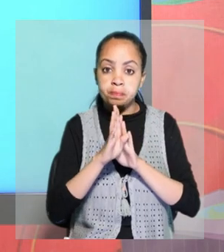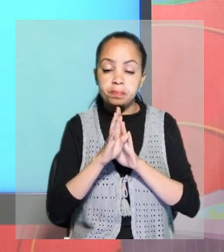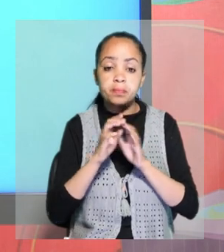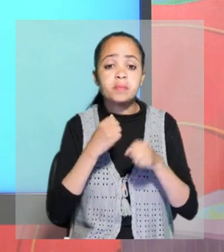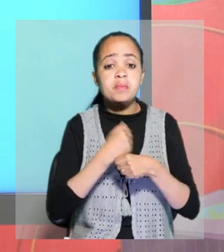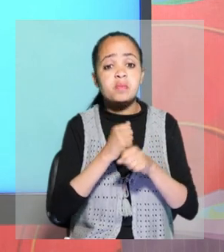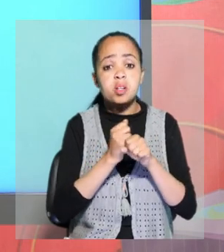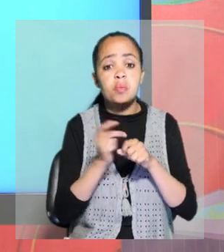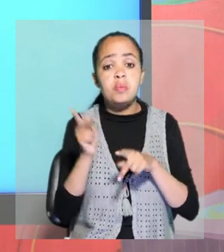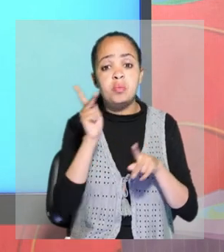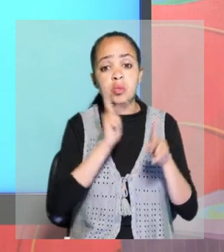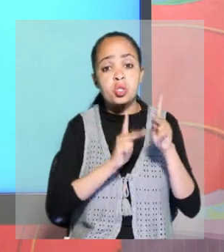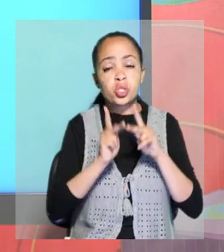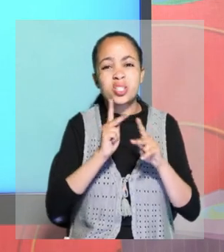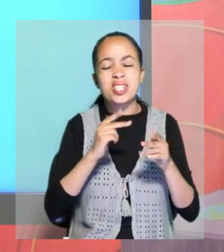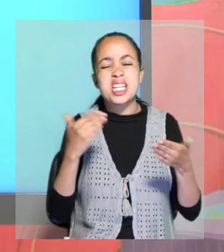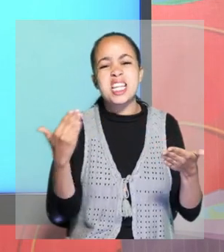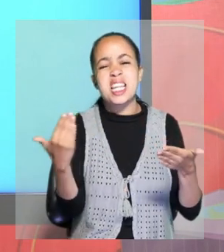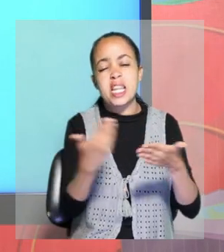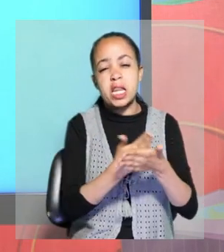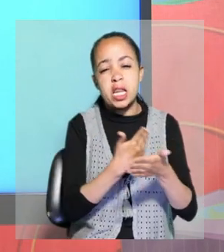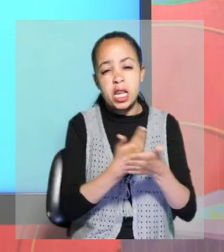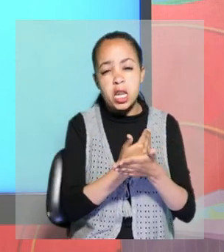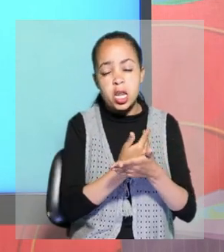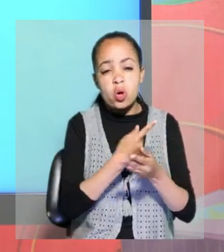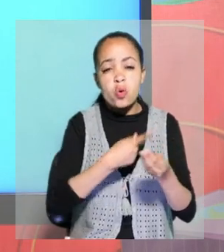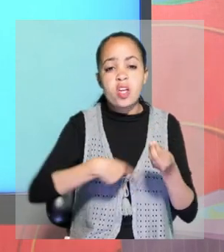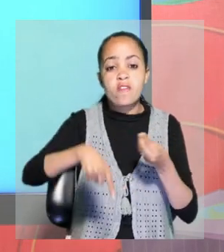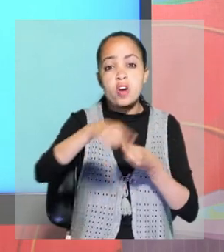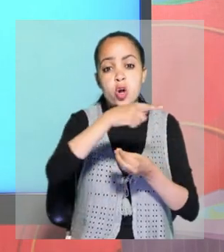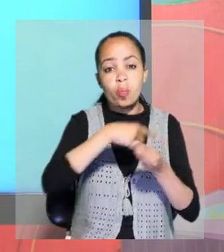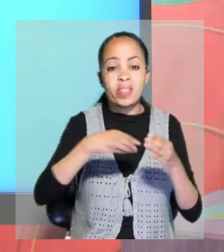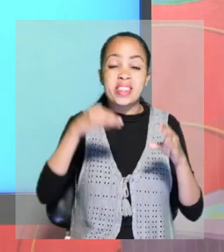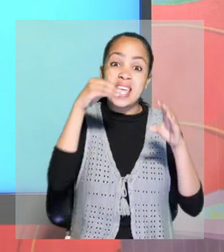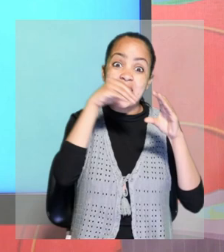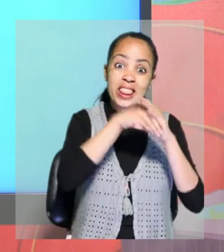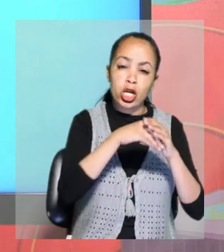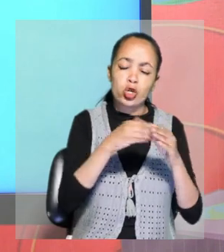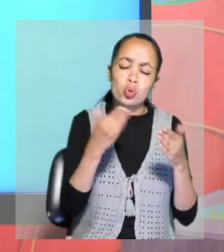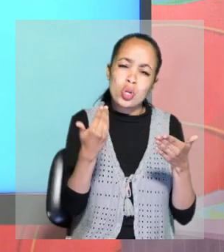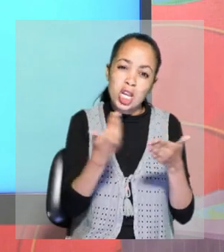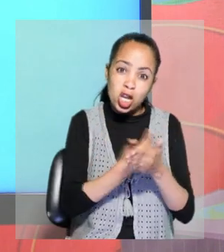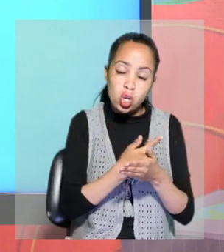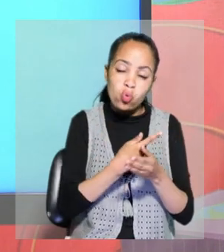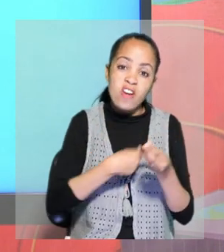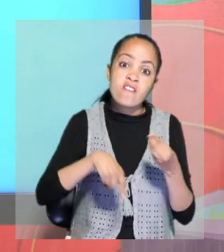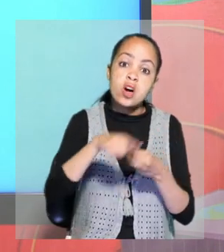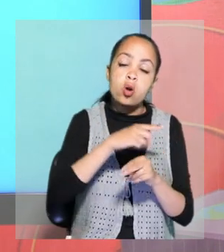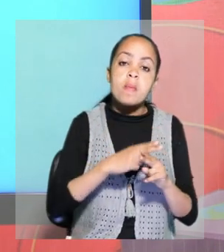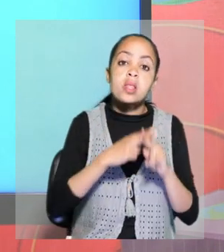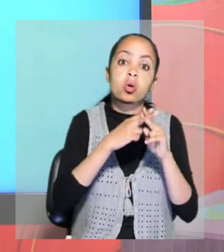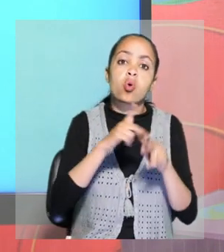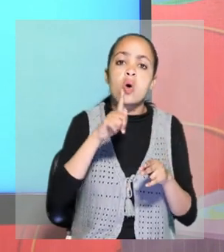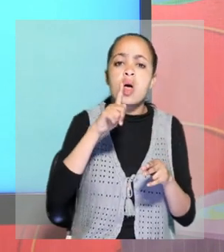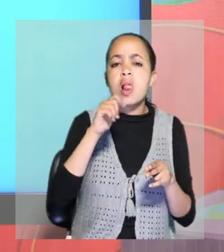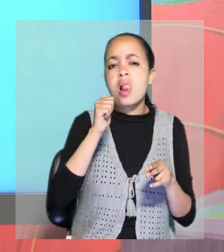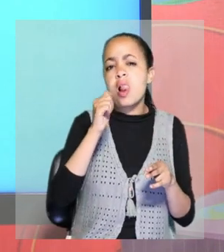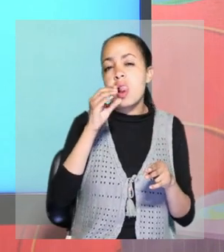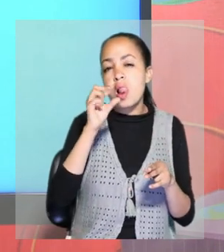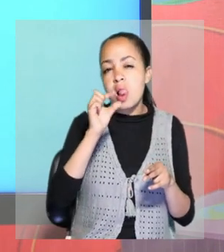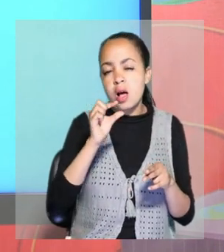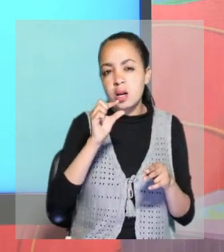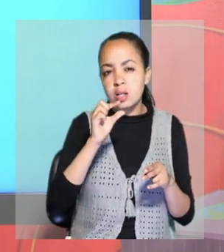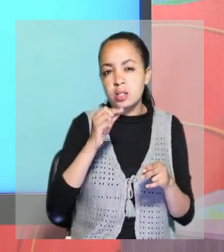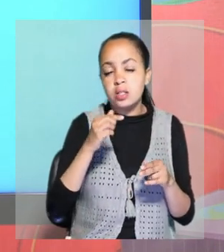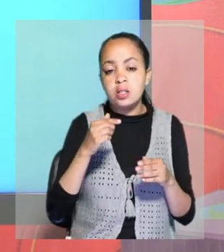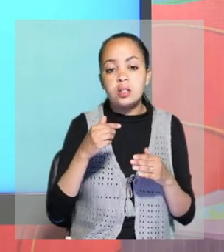establishment of population into new environment. Entry into new environment is said to be lag phase. When population enter